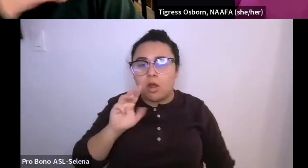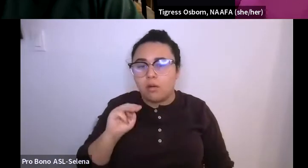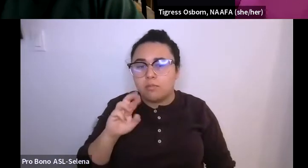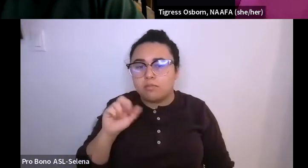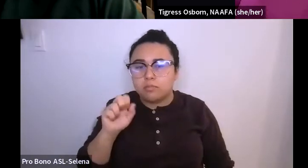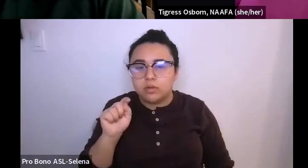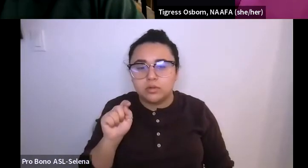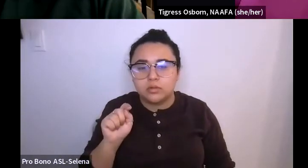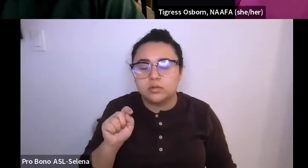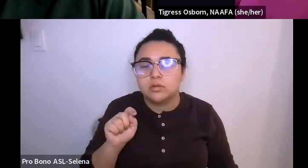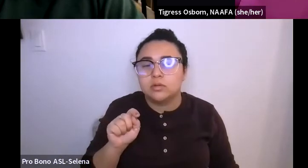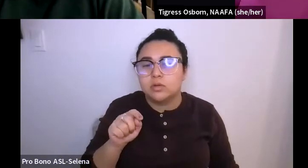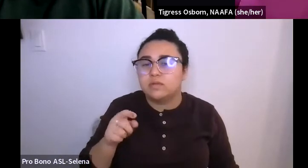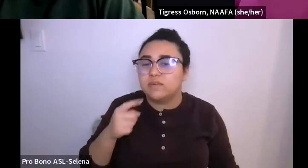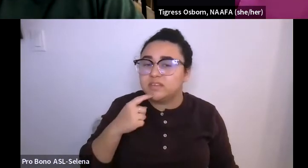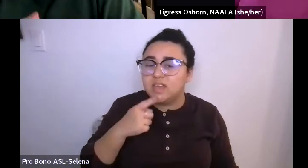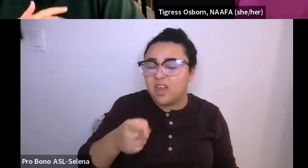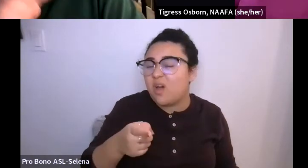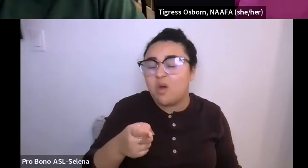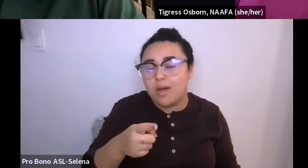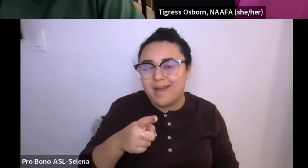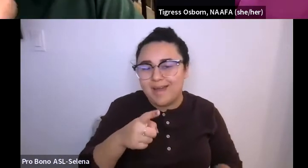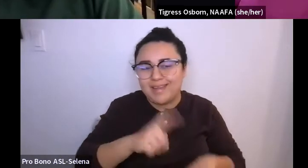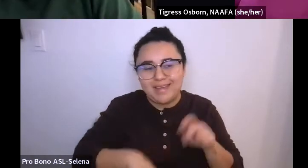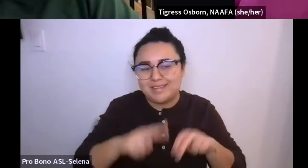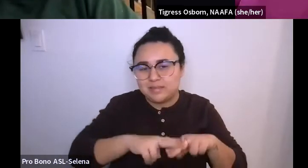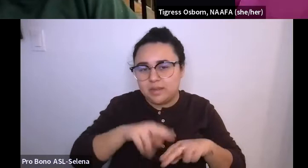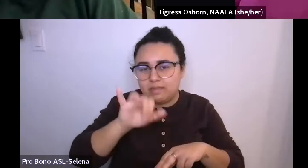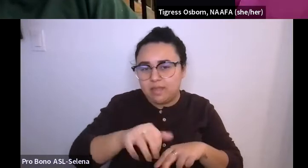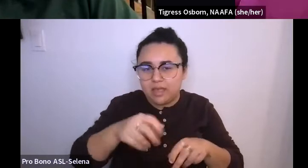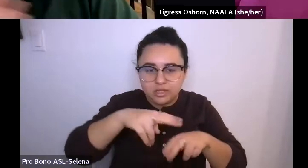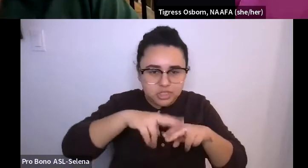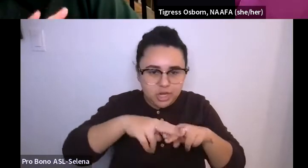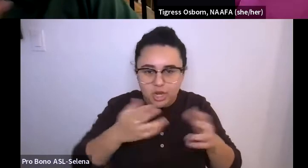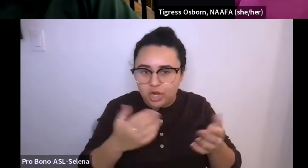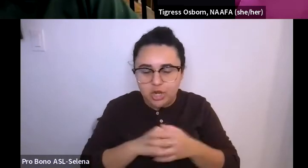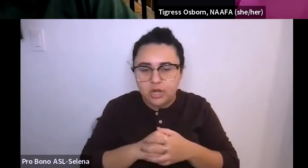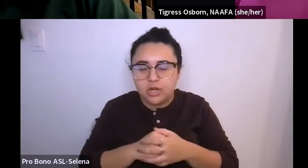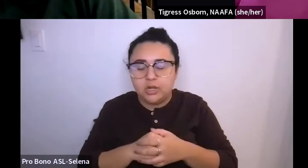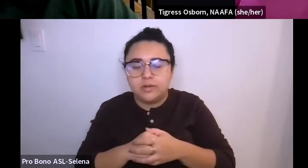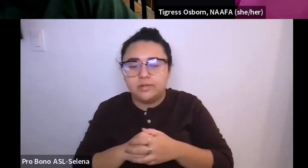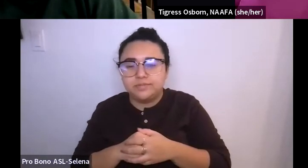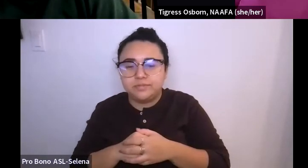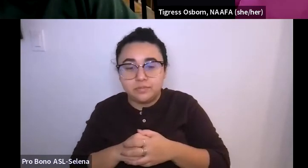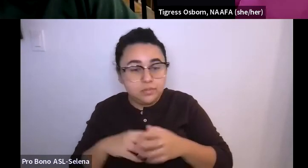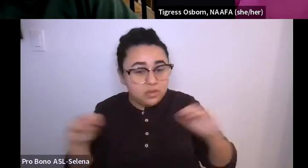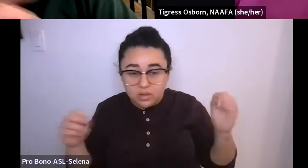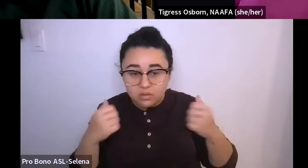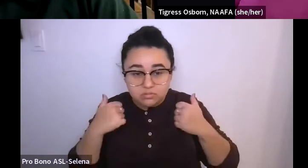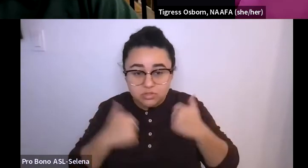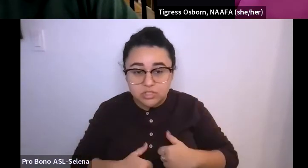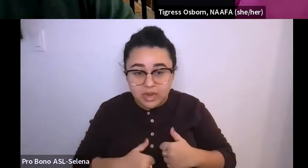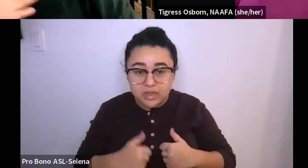chair, it looks like it can't hold me, or, you know, oh, you don't have any jackets that I can fit